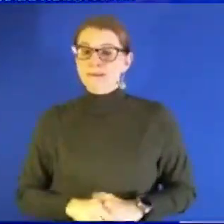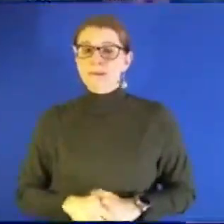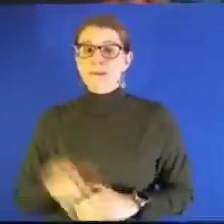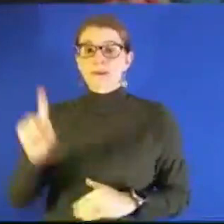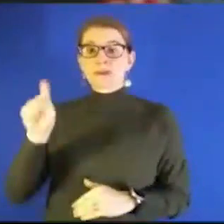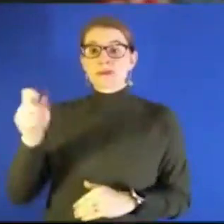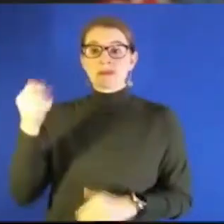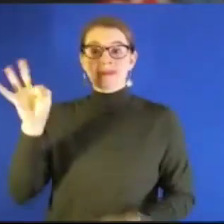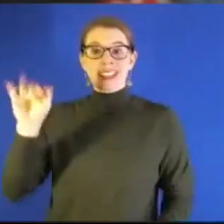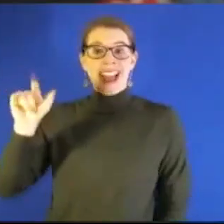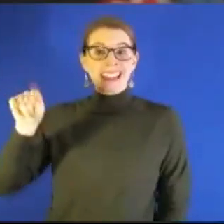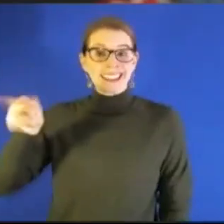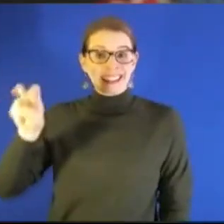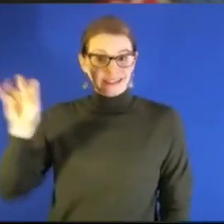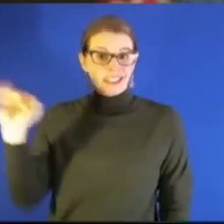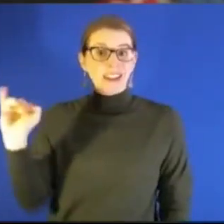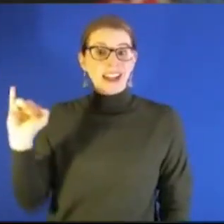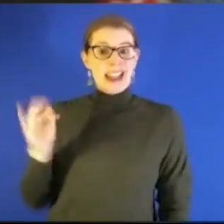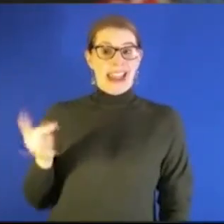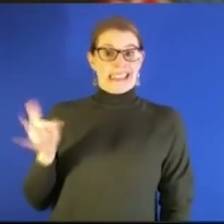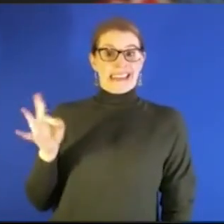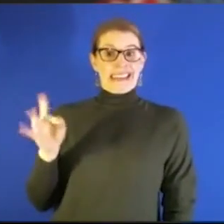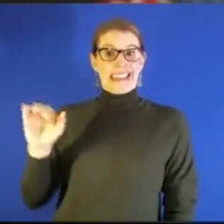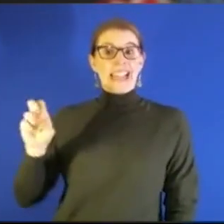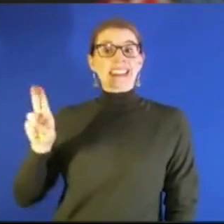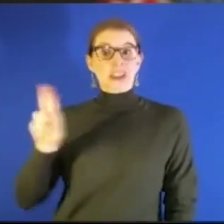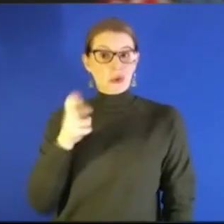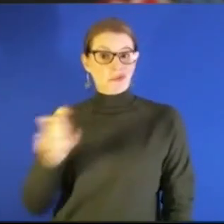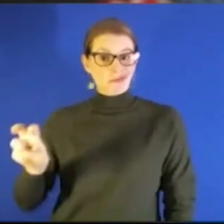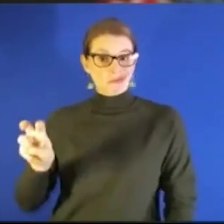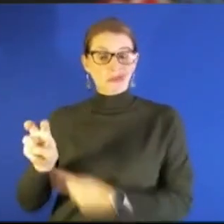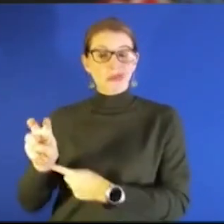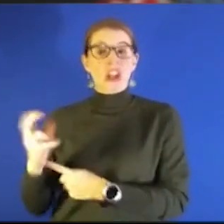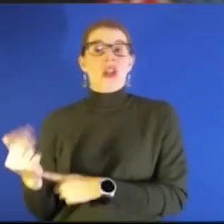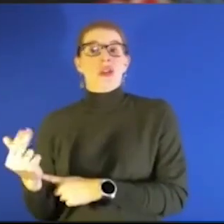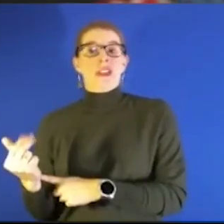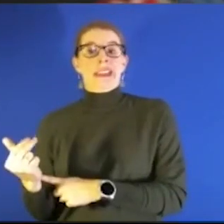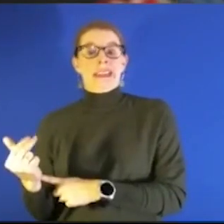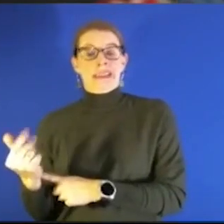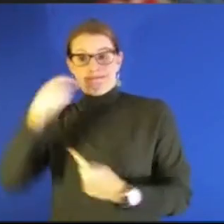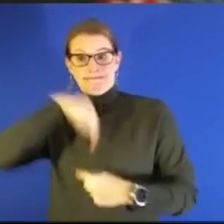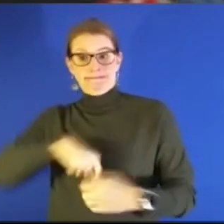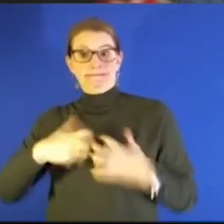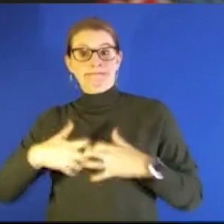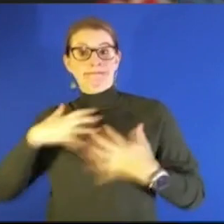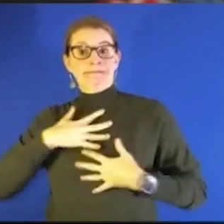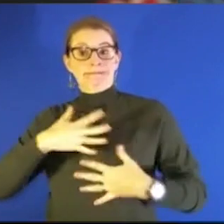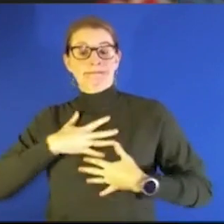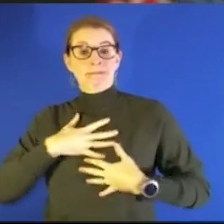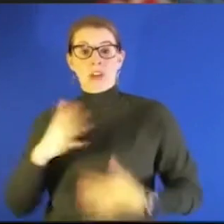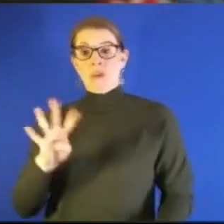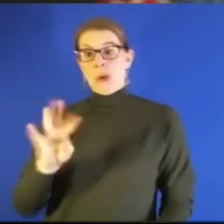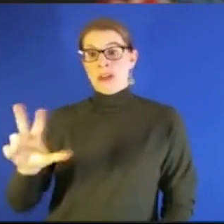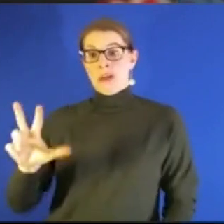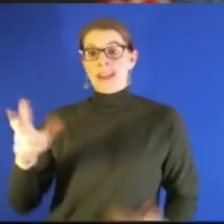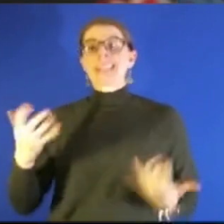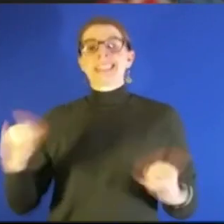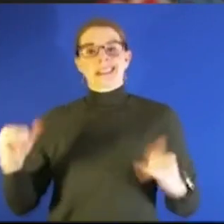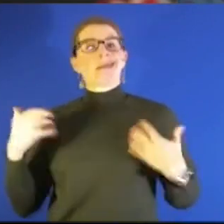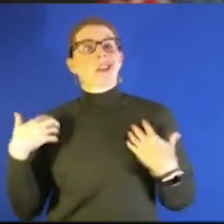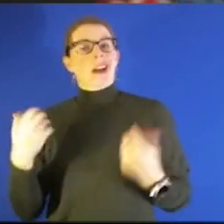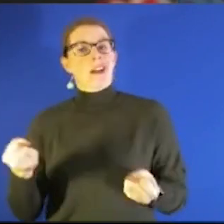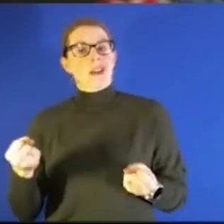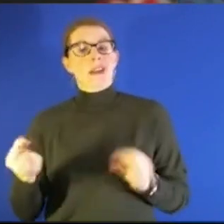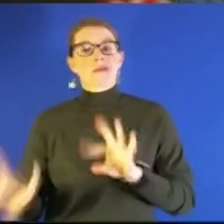active infections, 18 of those in the ICU, 13 of those on the ventilator, 43 still in that recovery period, but a total